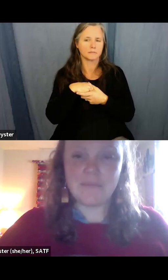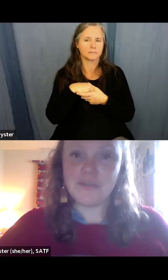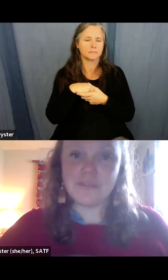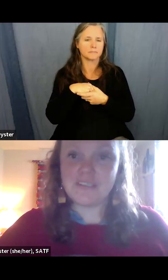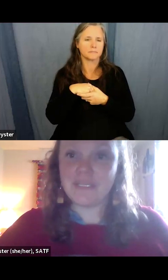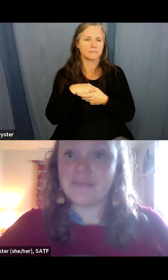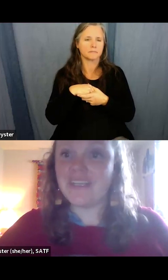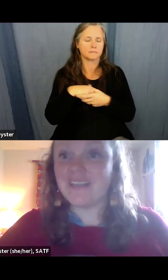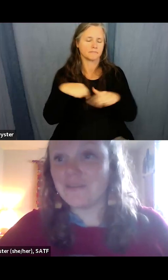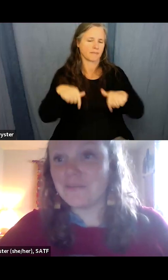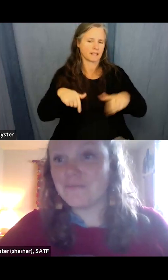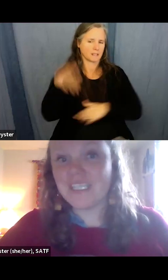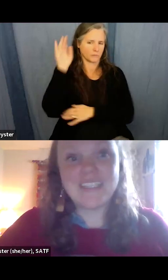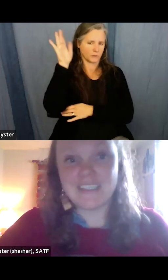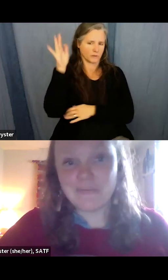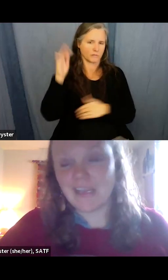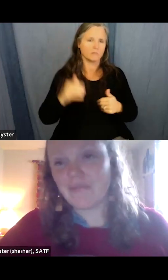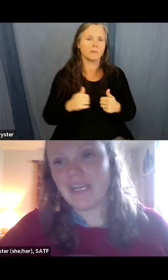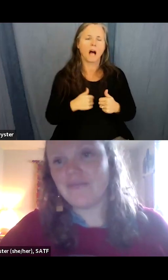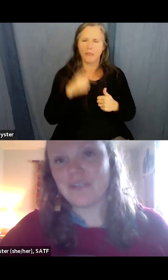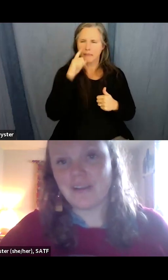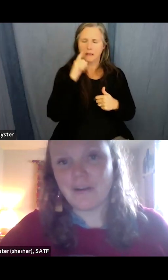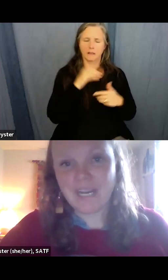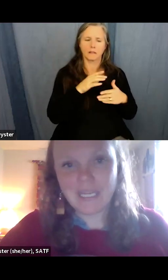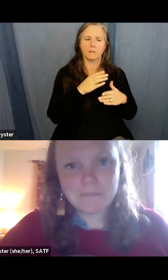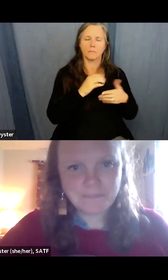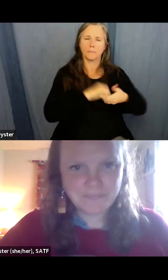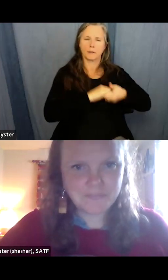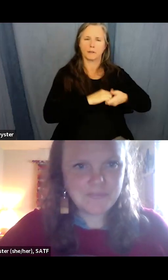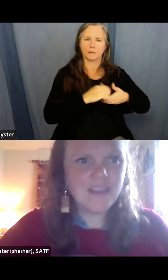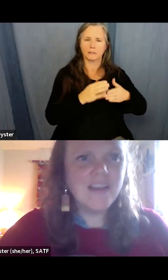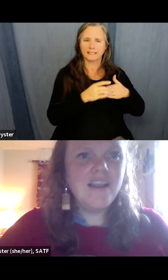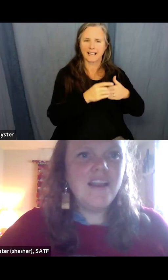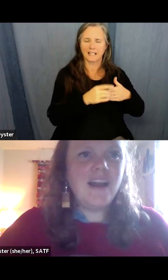and tools that we can begin connecting with, right, if we're not already.